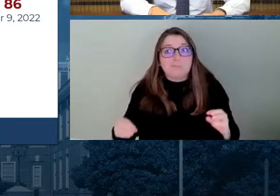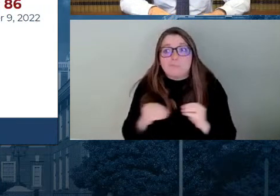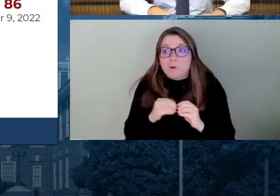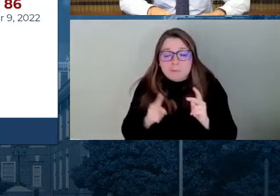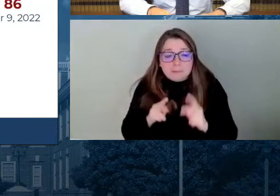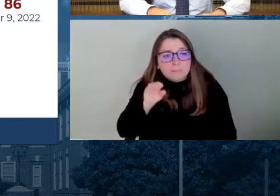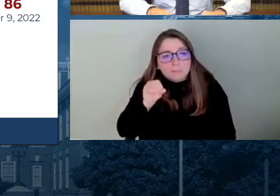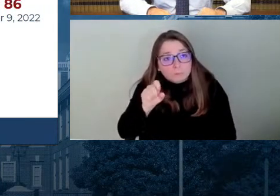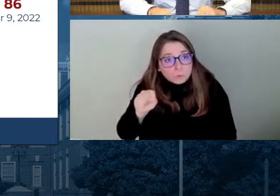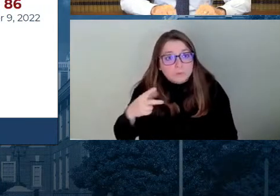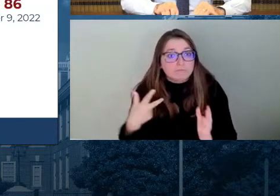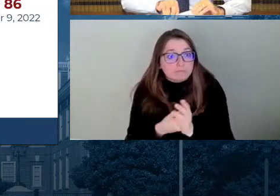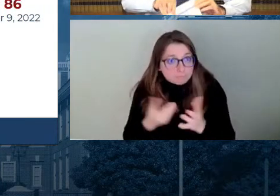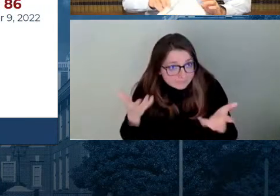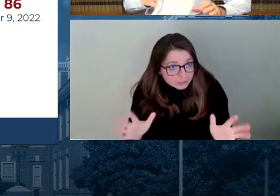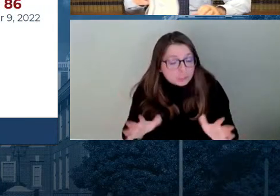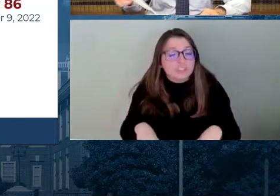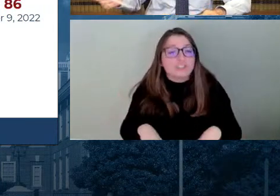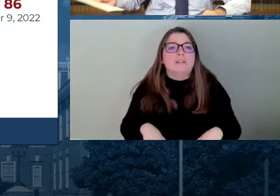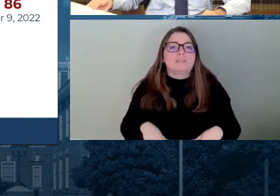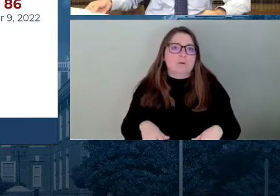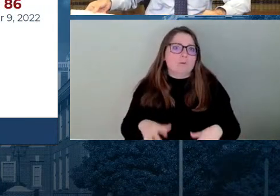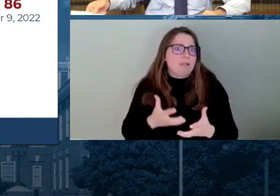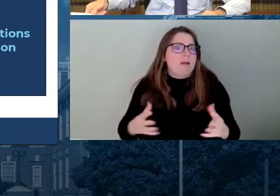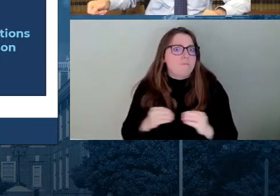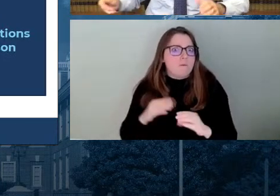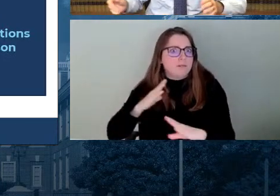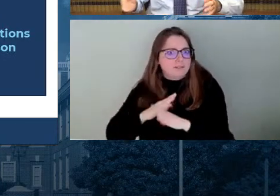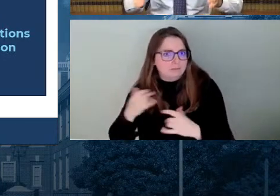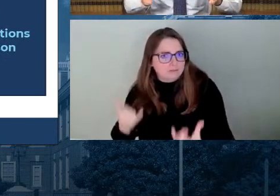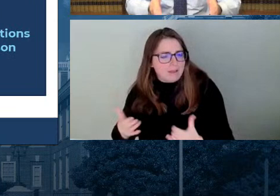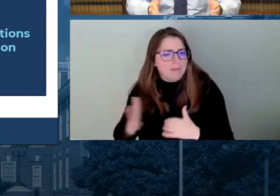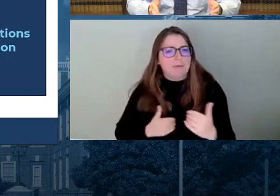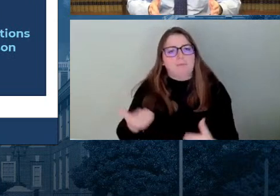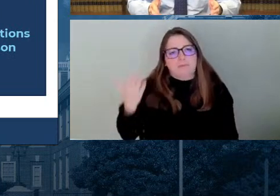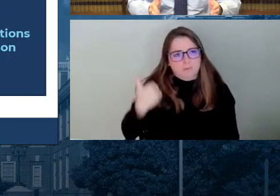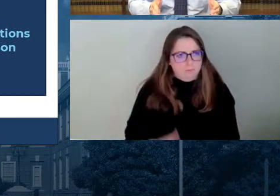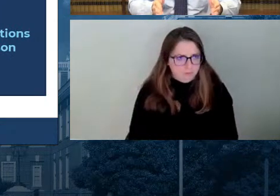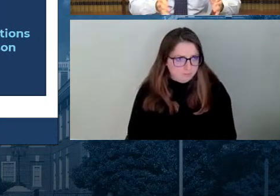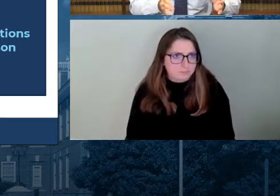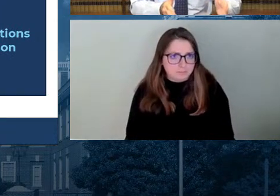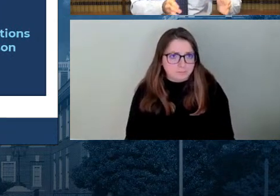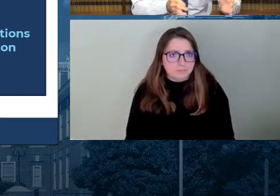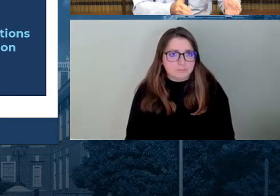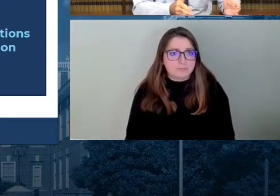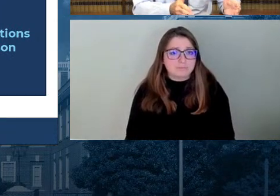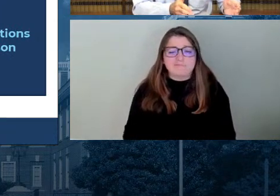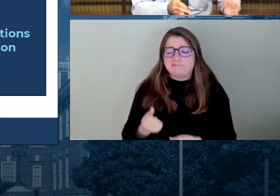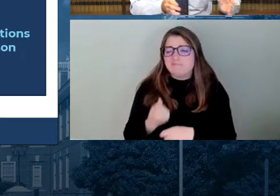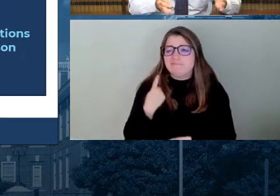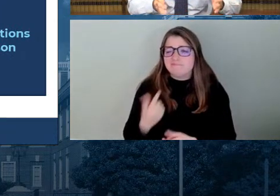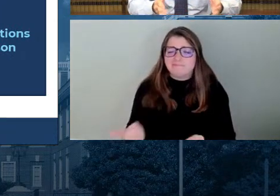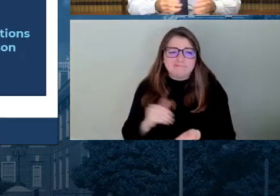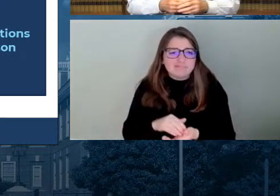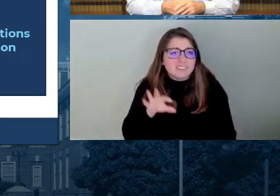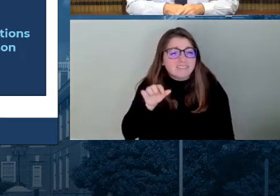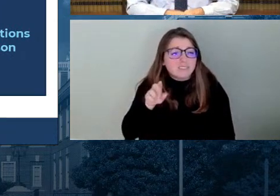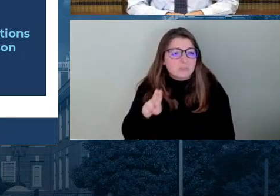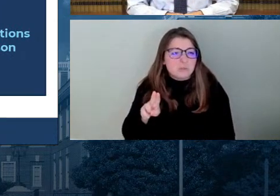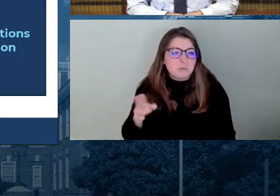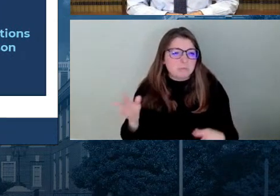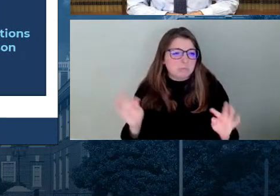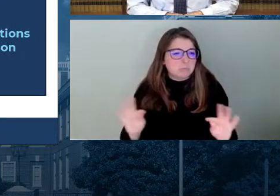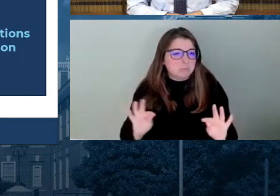going on than in 2020 and 21. Didn't have much of a flu season last year and the year before. Today,